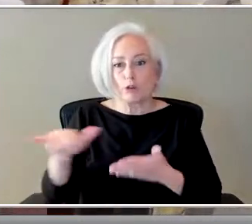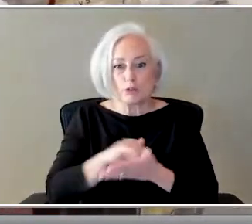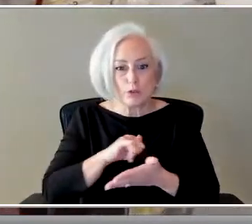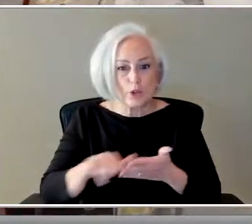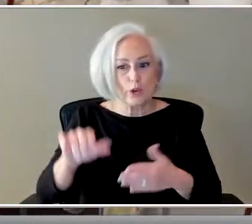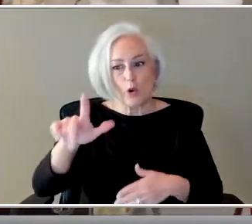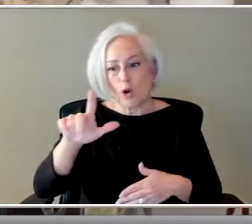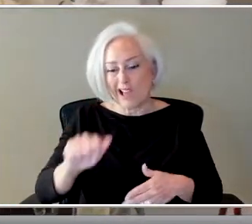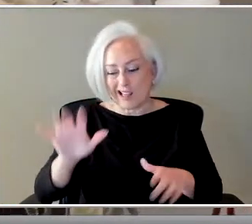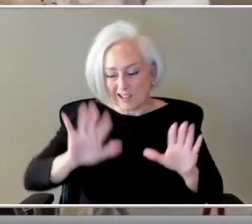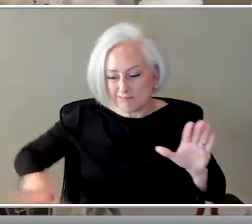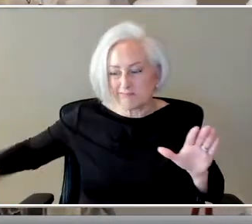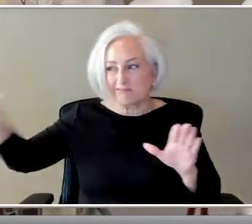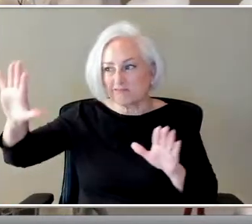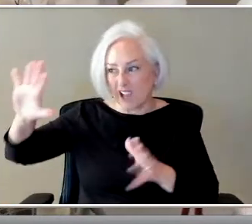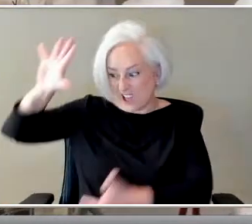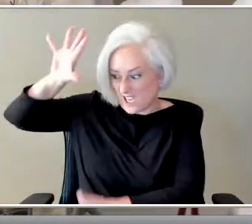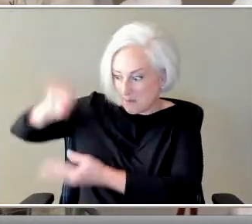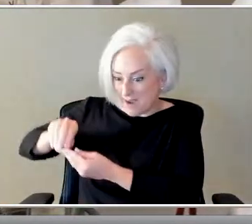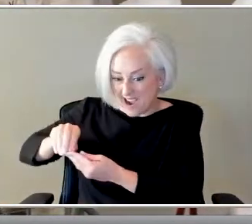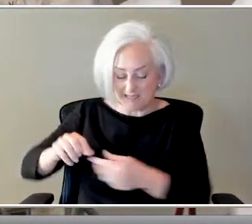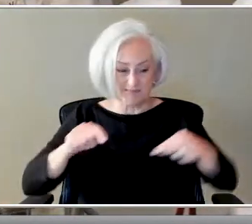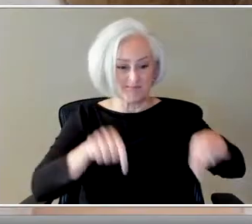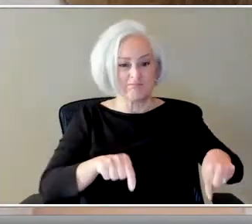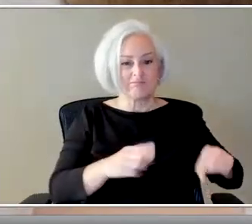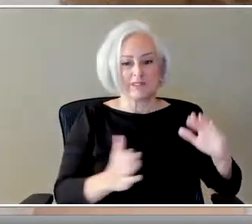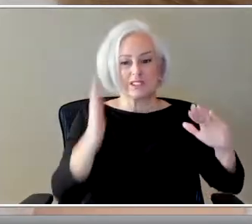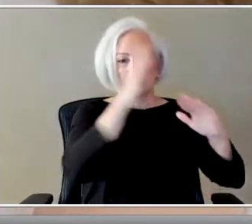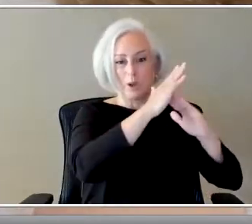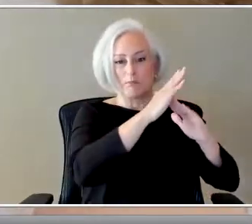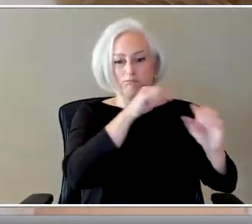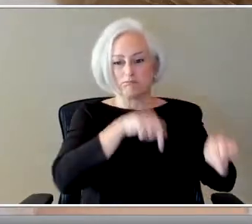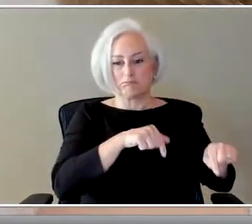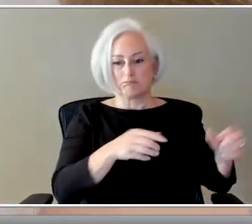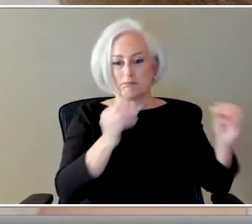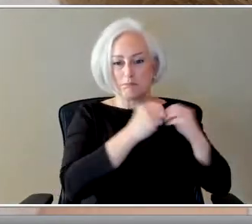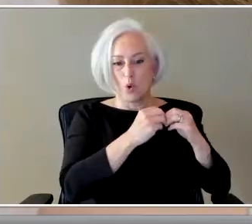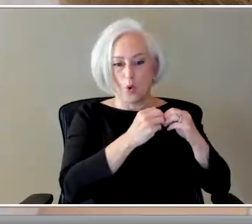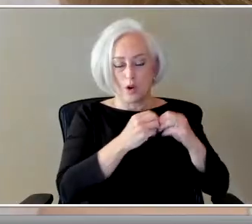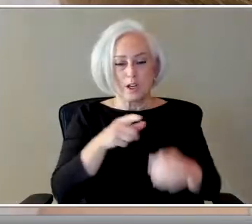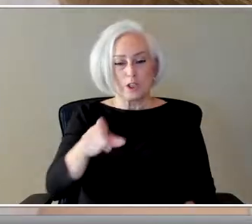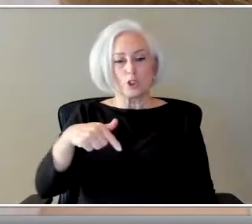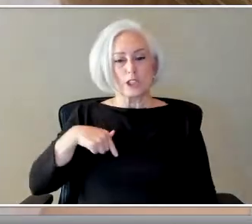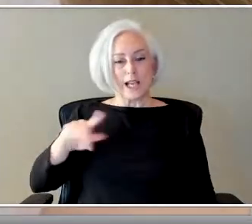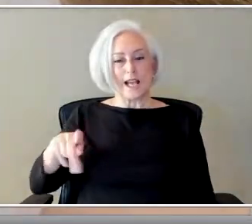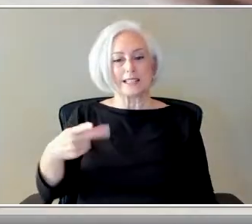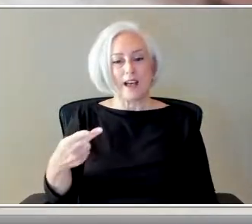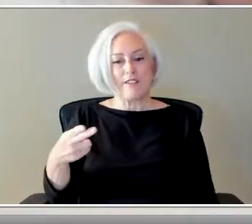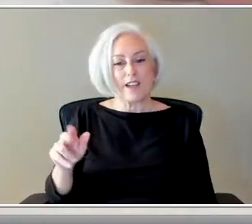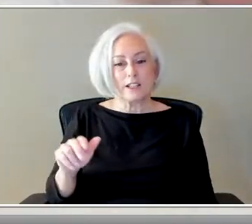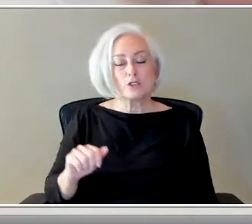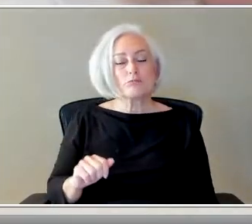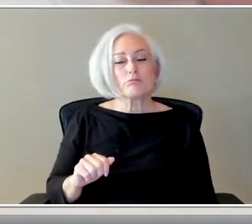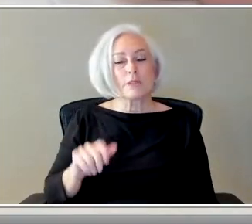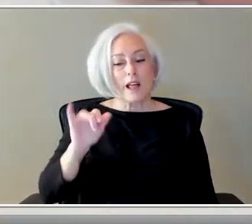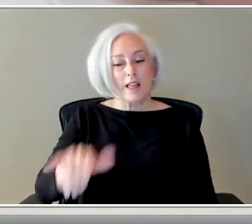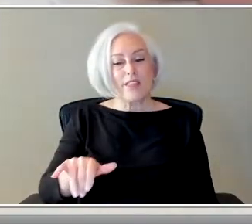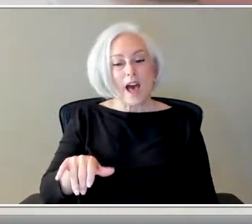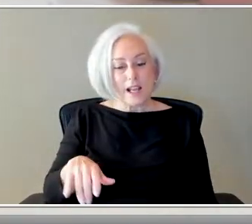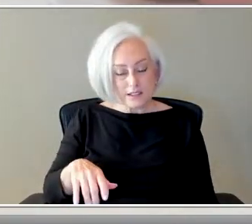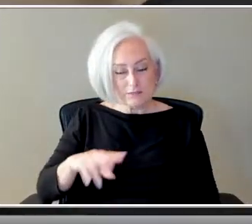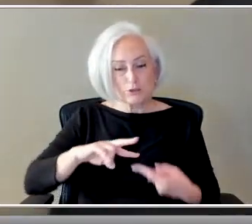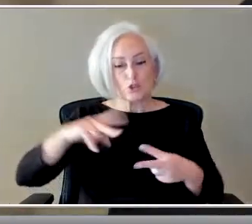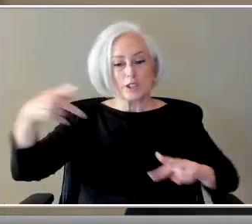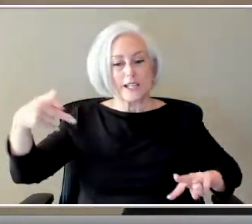familial hypercholesterolemia, also known as FH. It's a genetic disorder that makes Aubrey's bad cholesterol